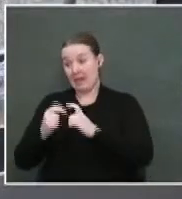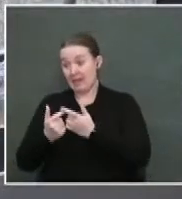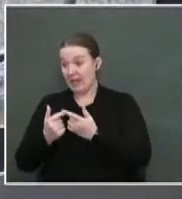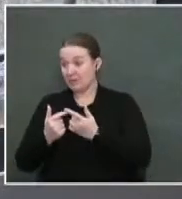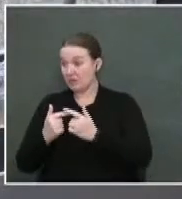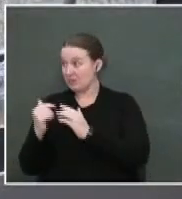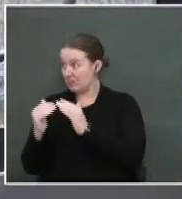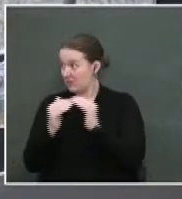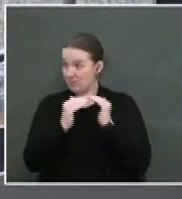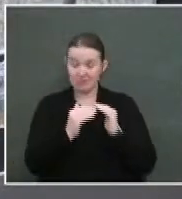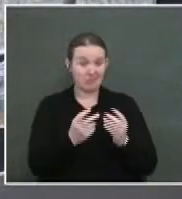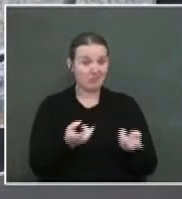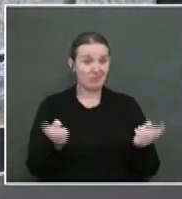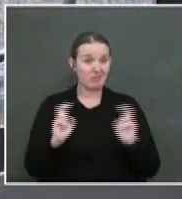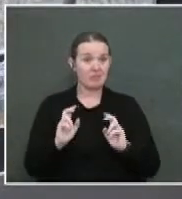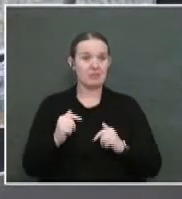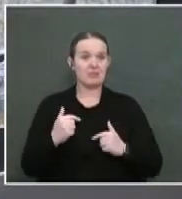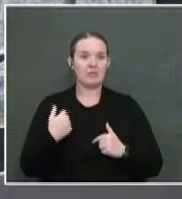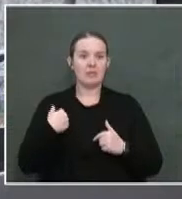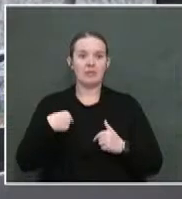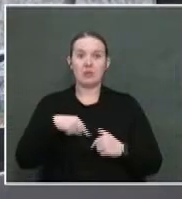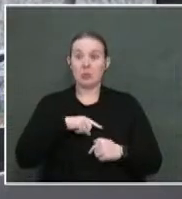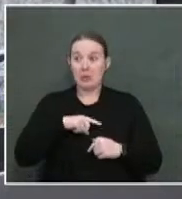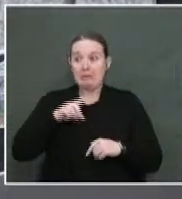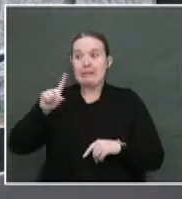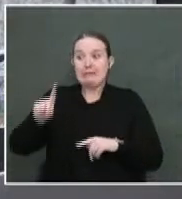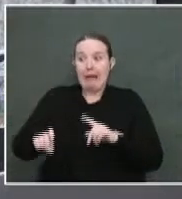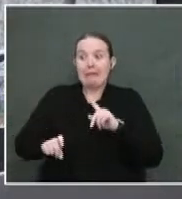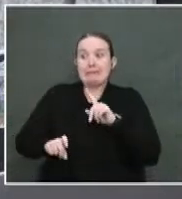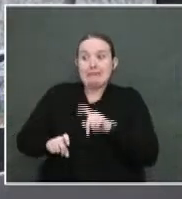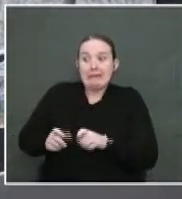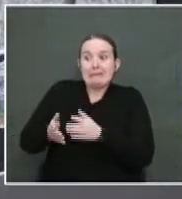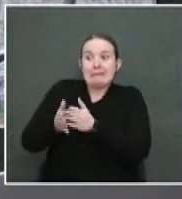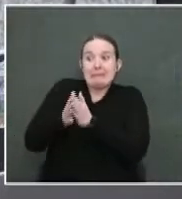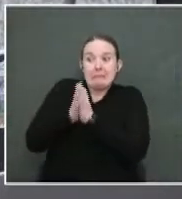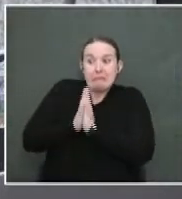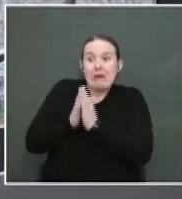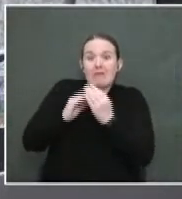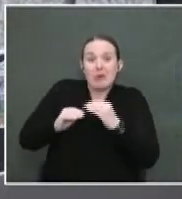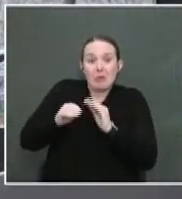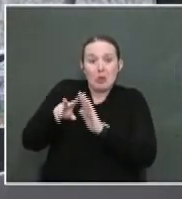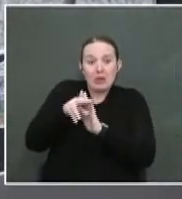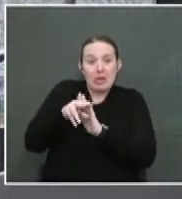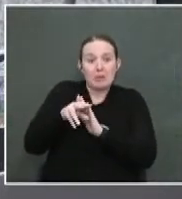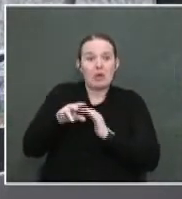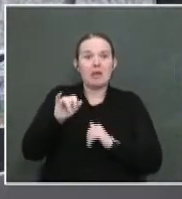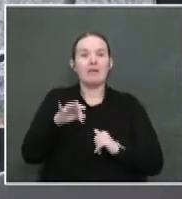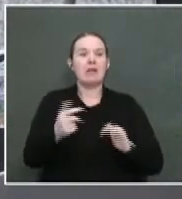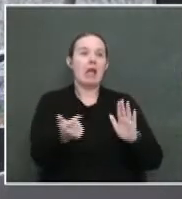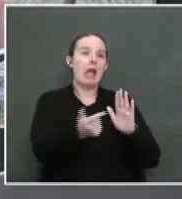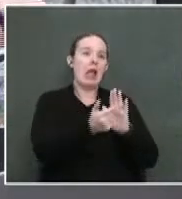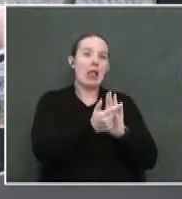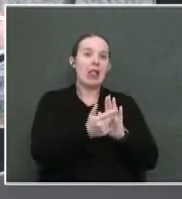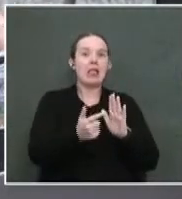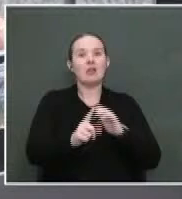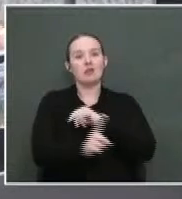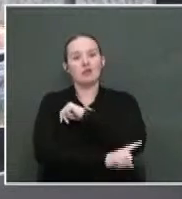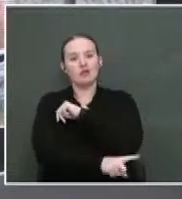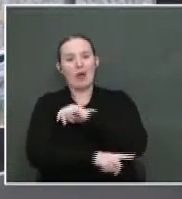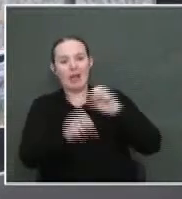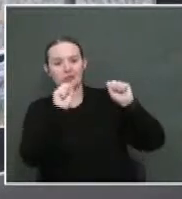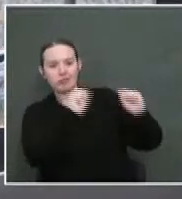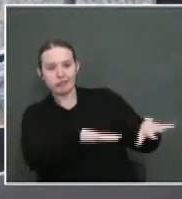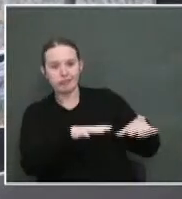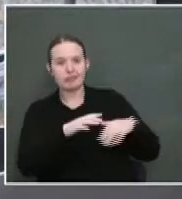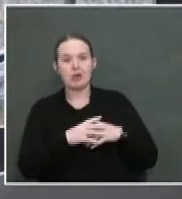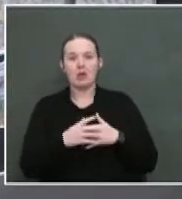saying, yeah, I think we've been asking for some of those cameras for a long time, whether it's illegal dumping or other things